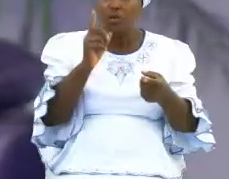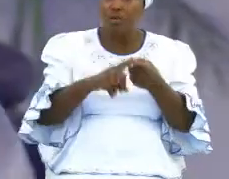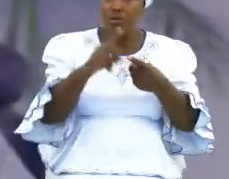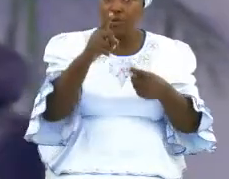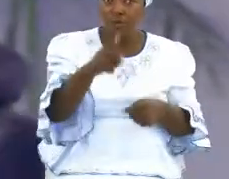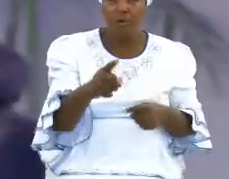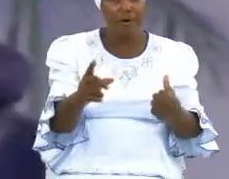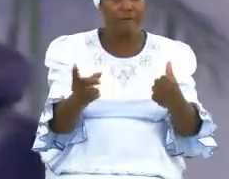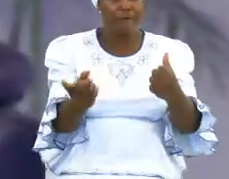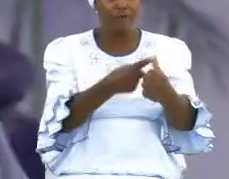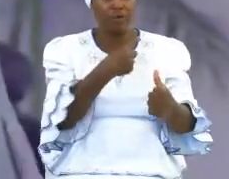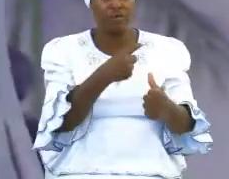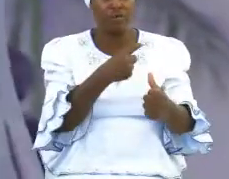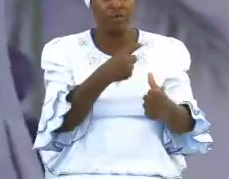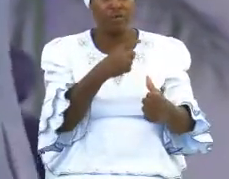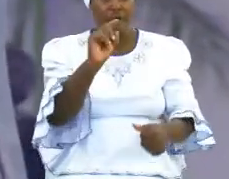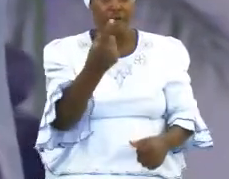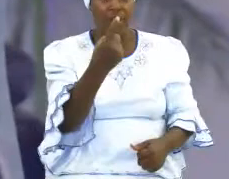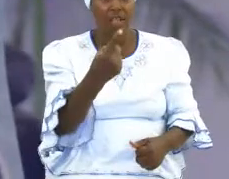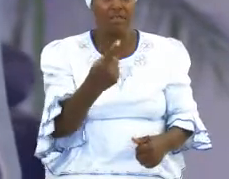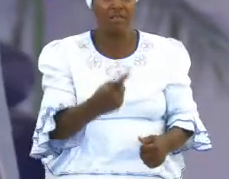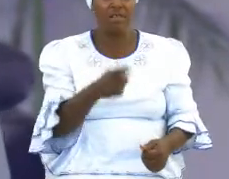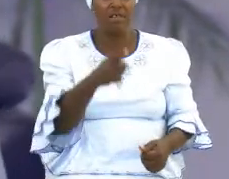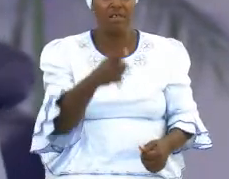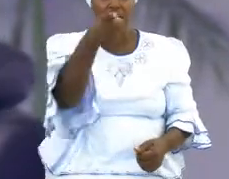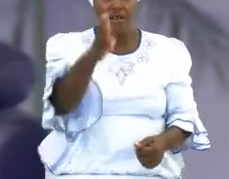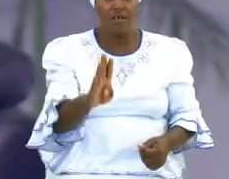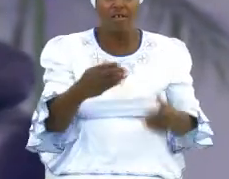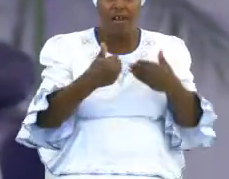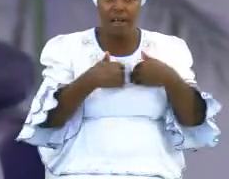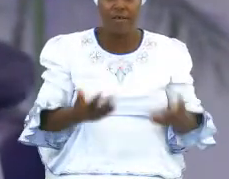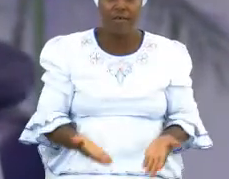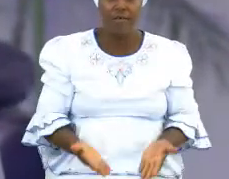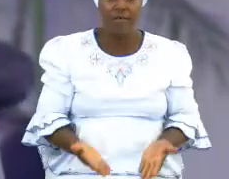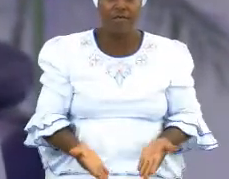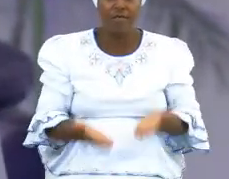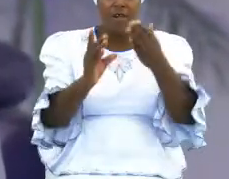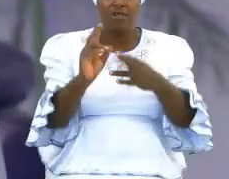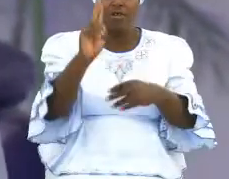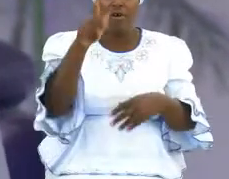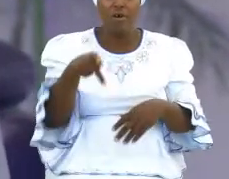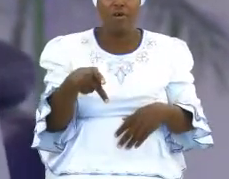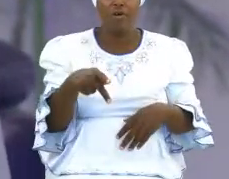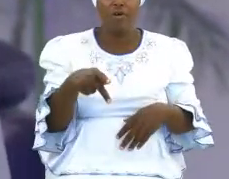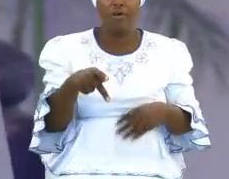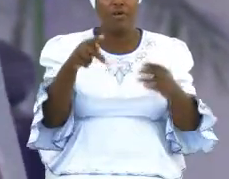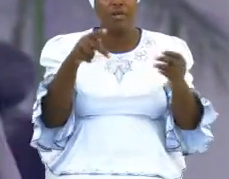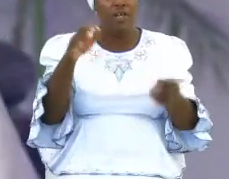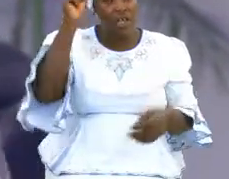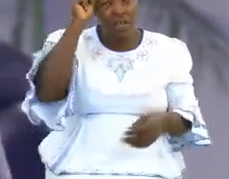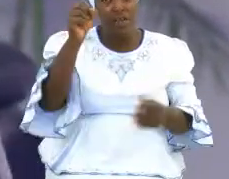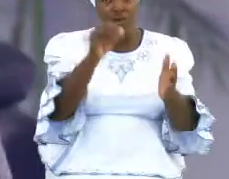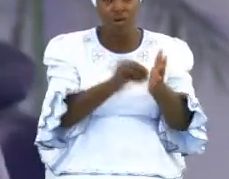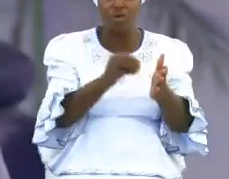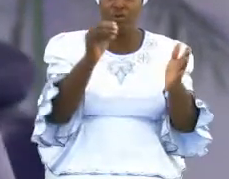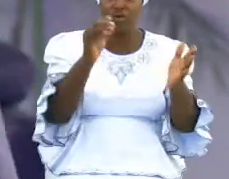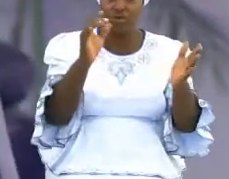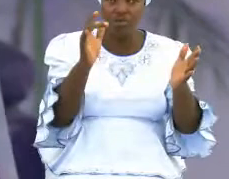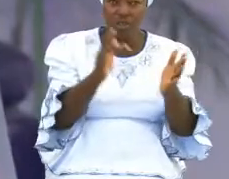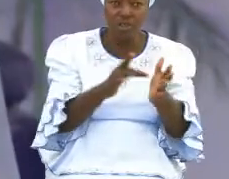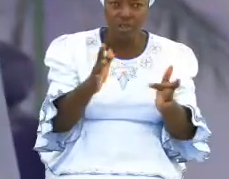first, God having raised up his son Jesus, unto